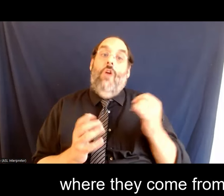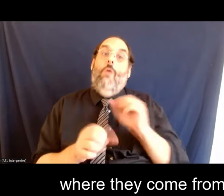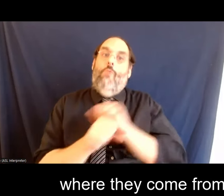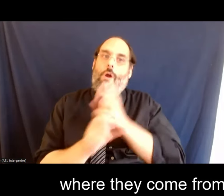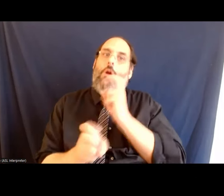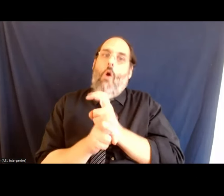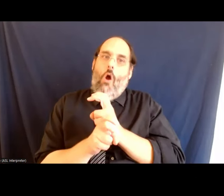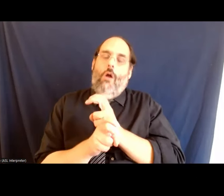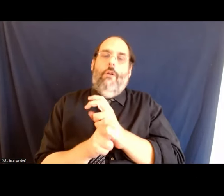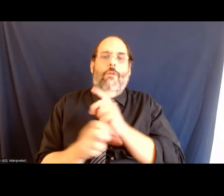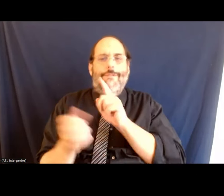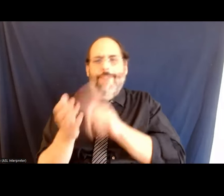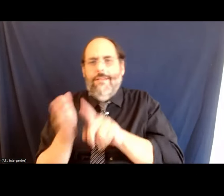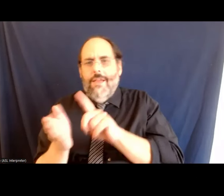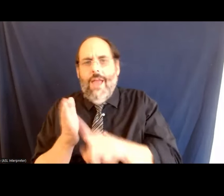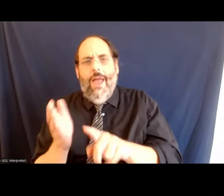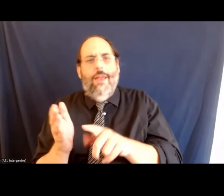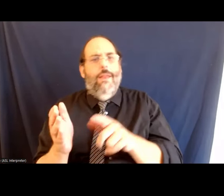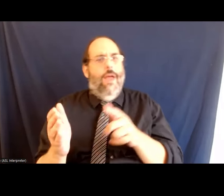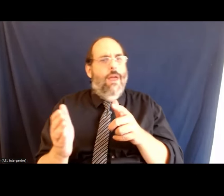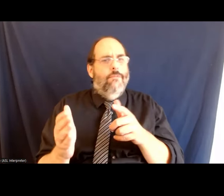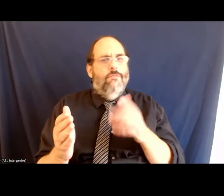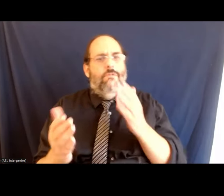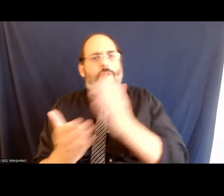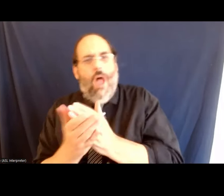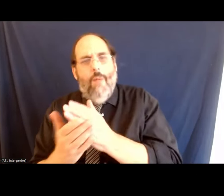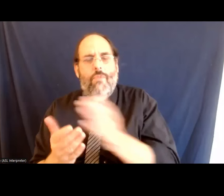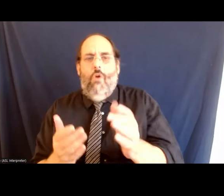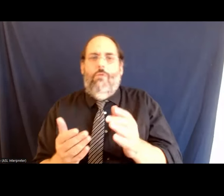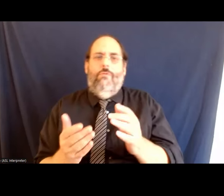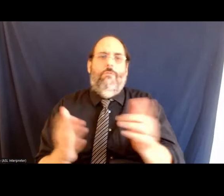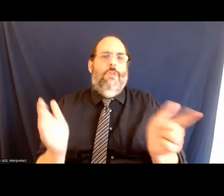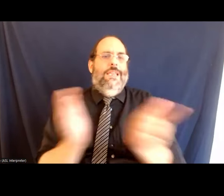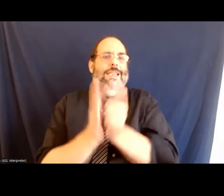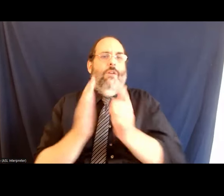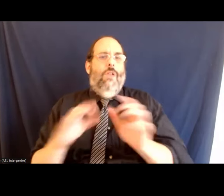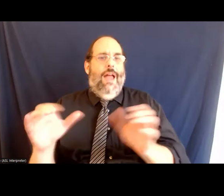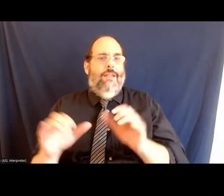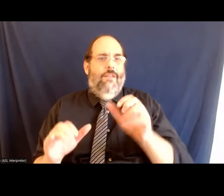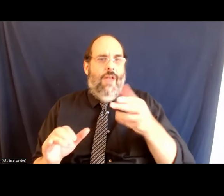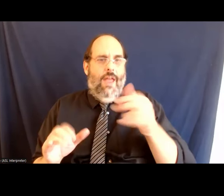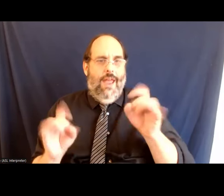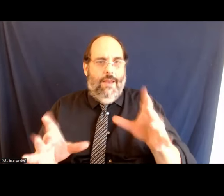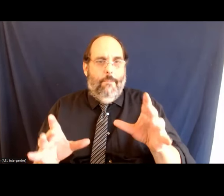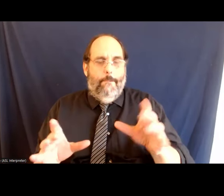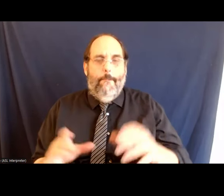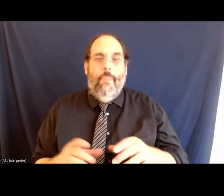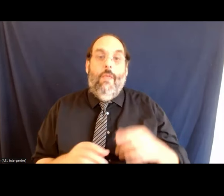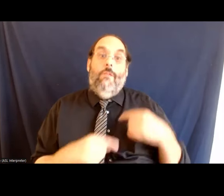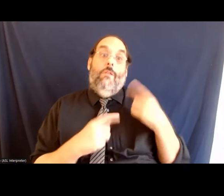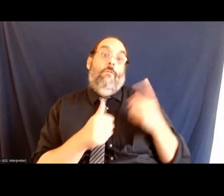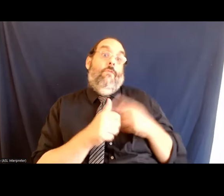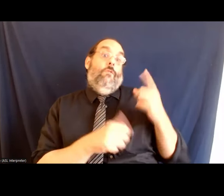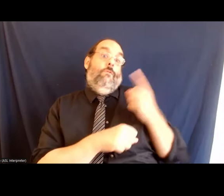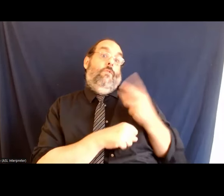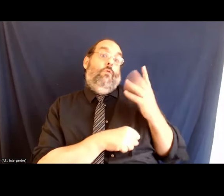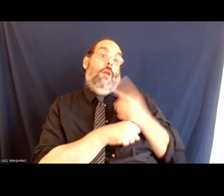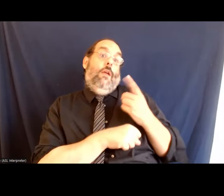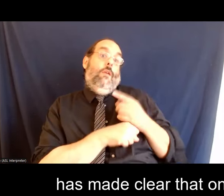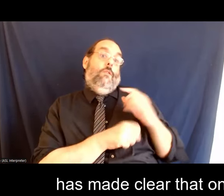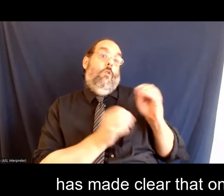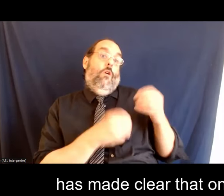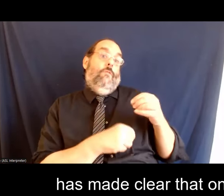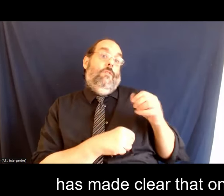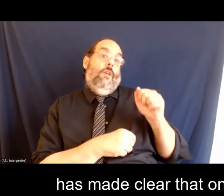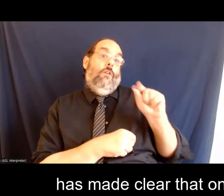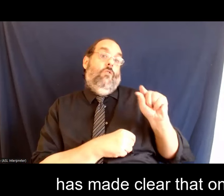tirelessly to investigate and combat these unlawful acts of hate. From his first days in office, Attorney General